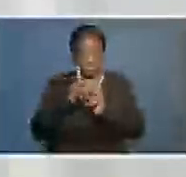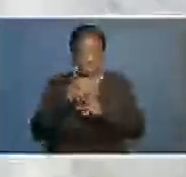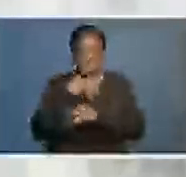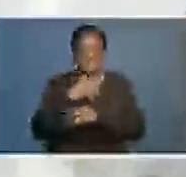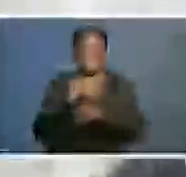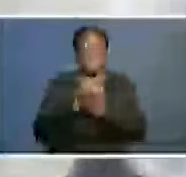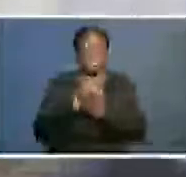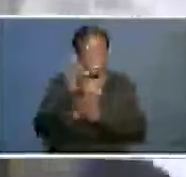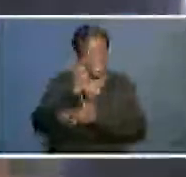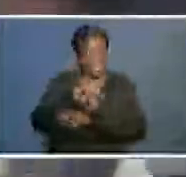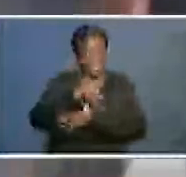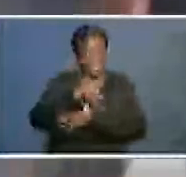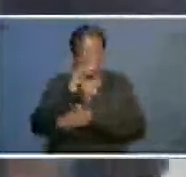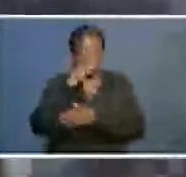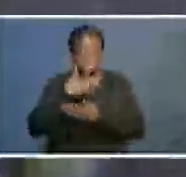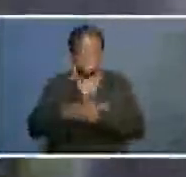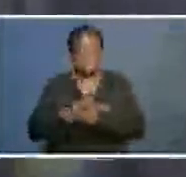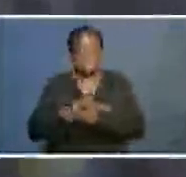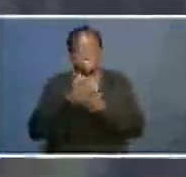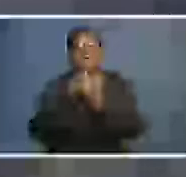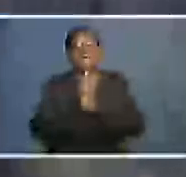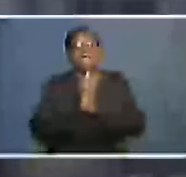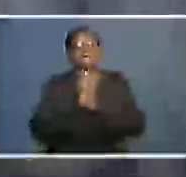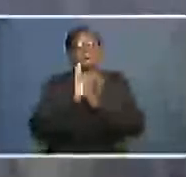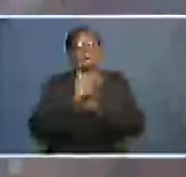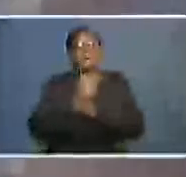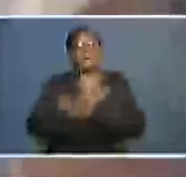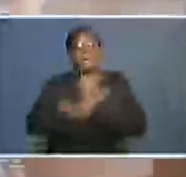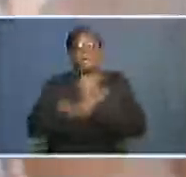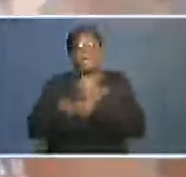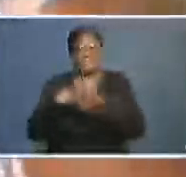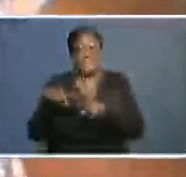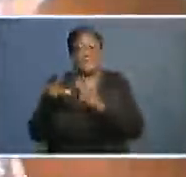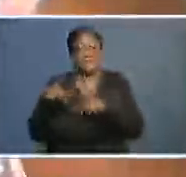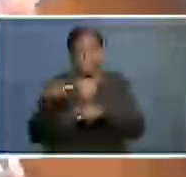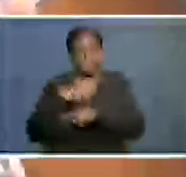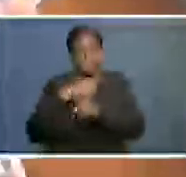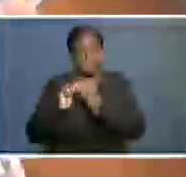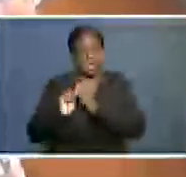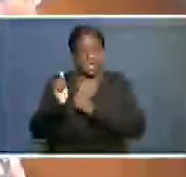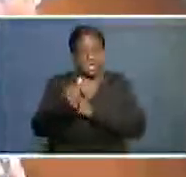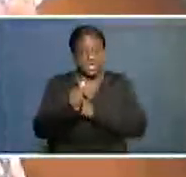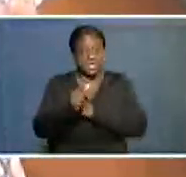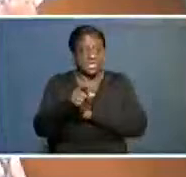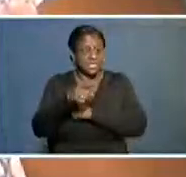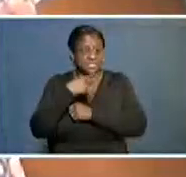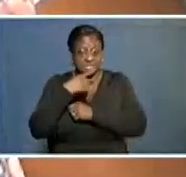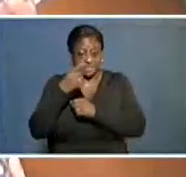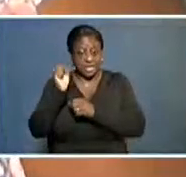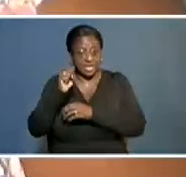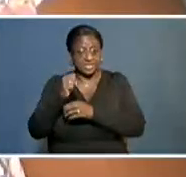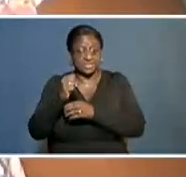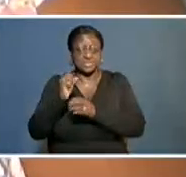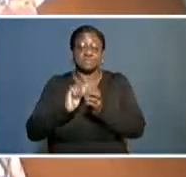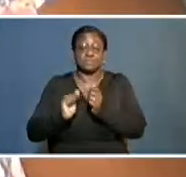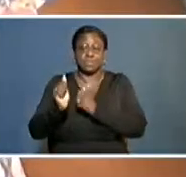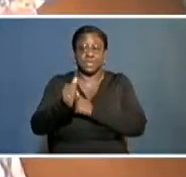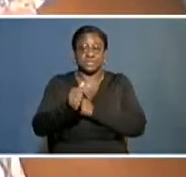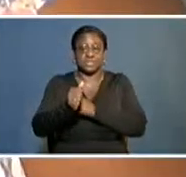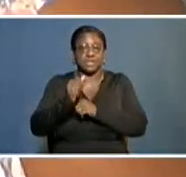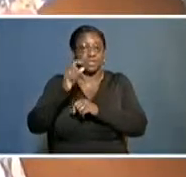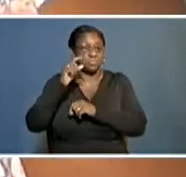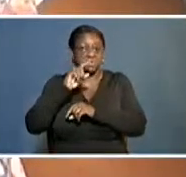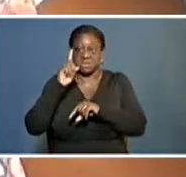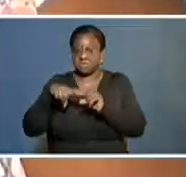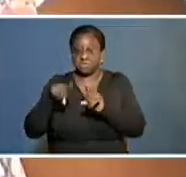for her daughter and begged to get past. They allowed us across, but we weren't able to access her